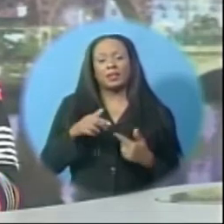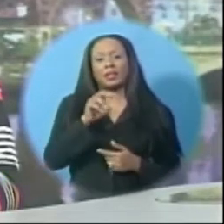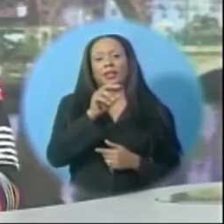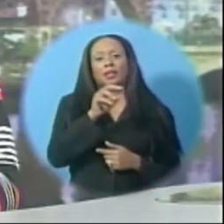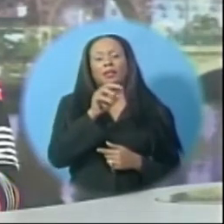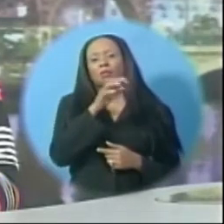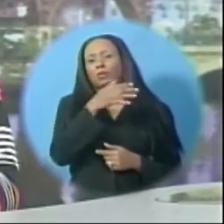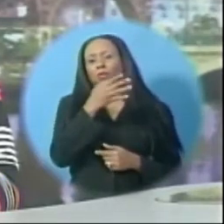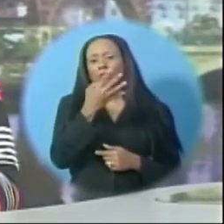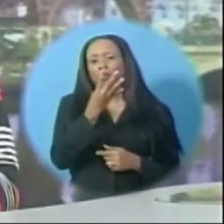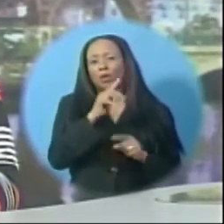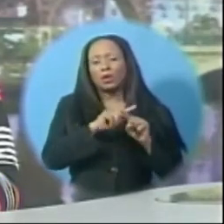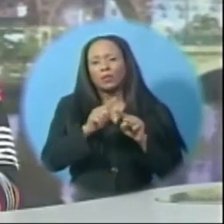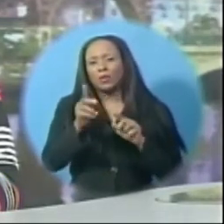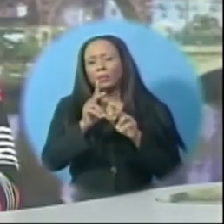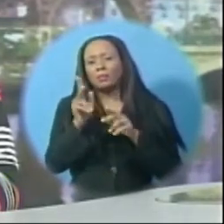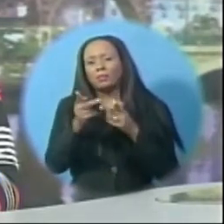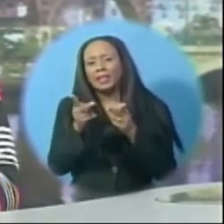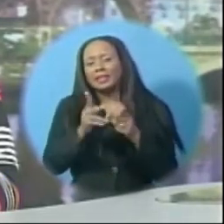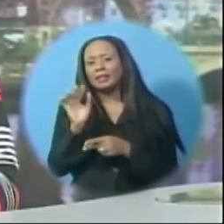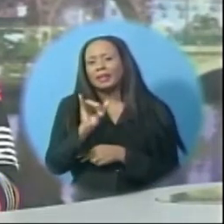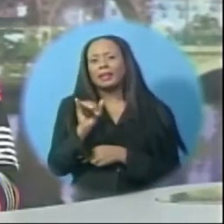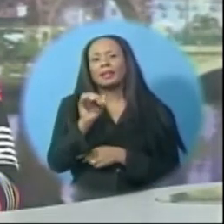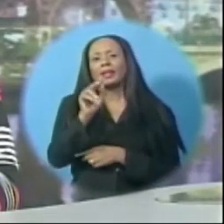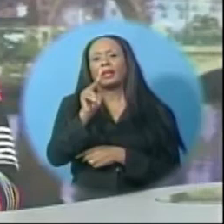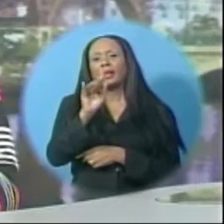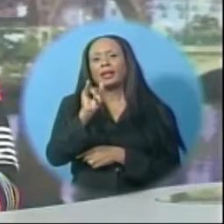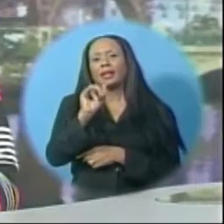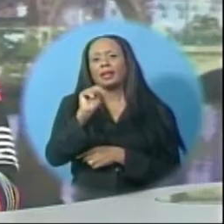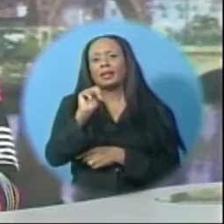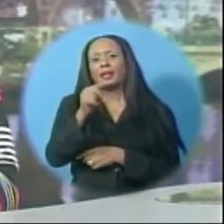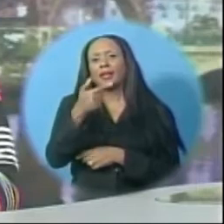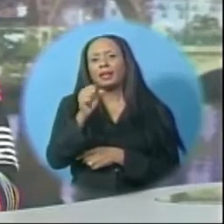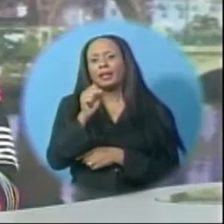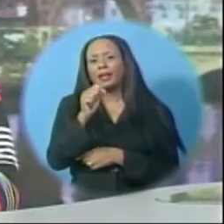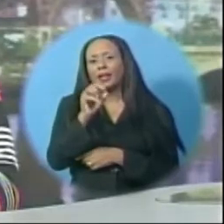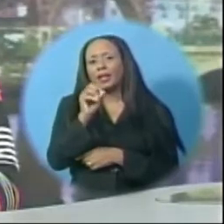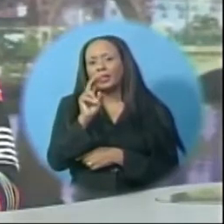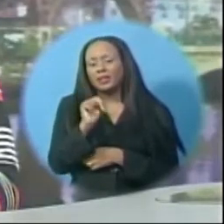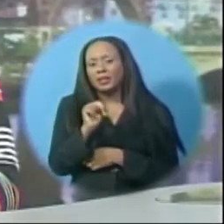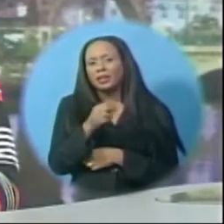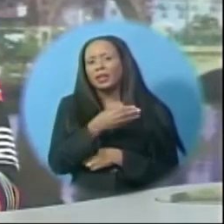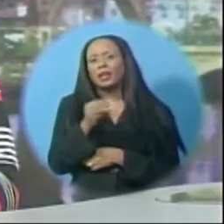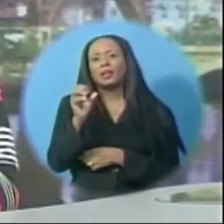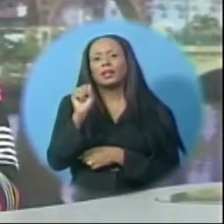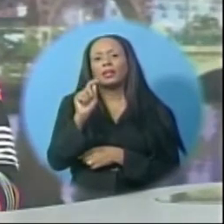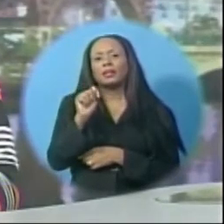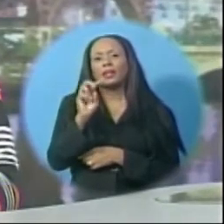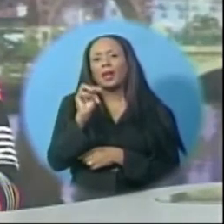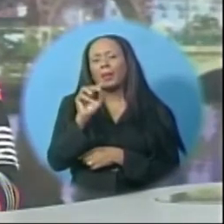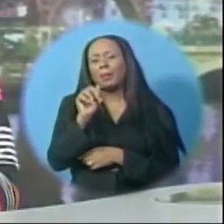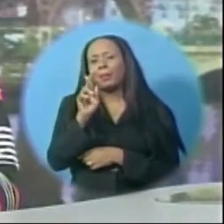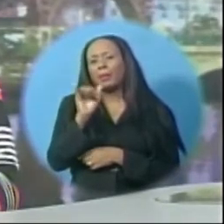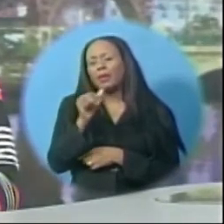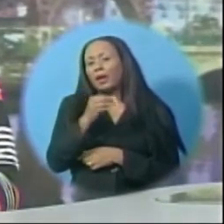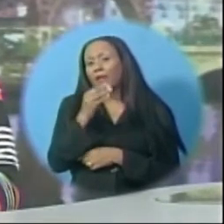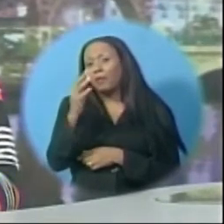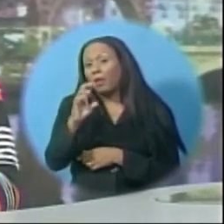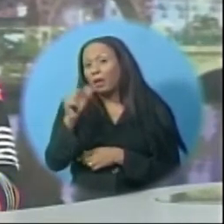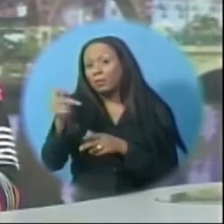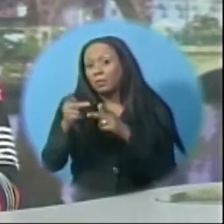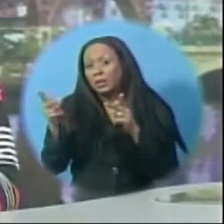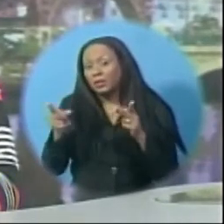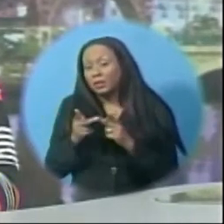Kingston, St. Andrew, Clarendon, St. James, St. Anne and St. Mary are now without electricity. This is the result of